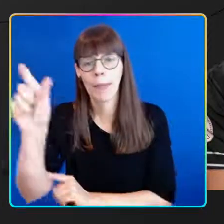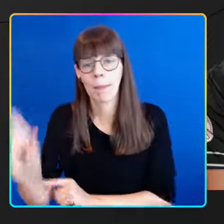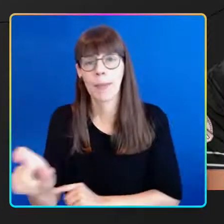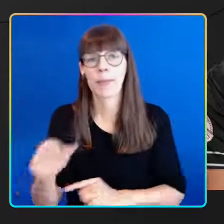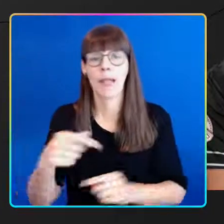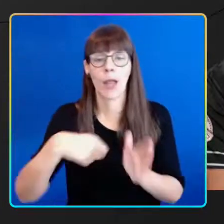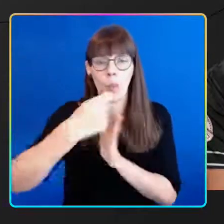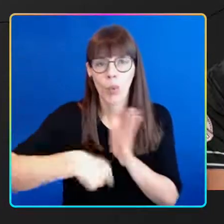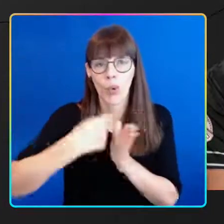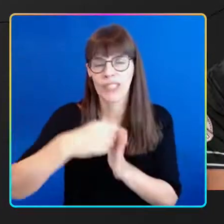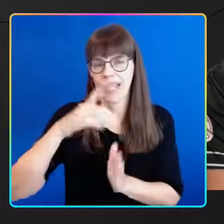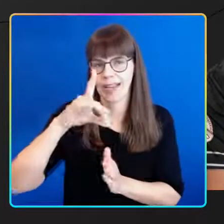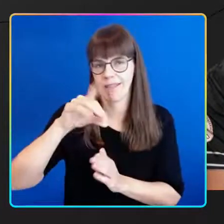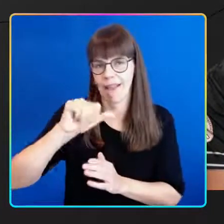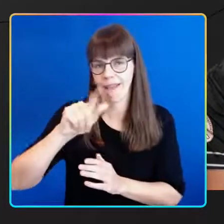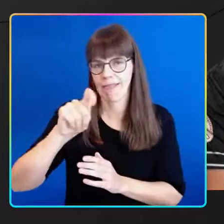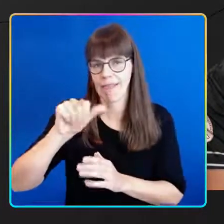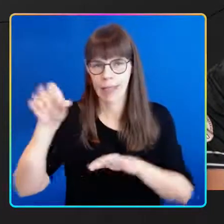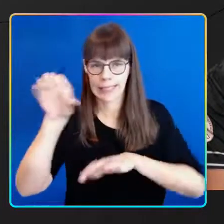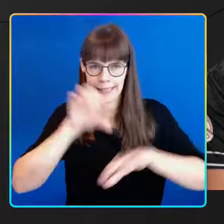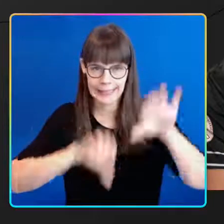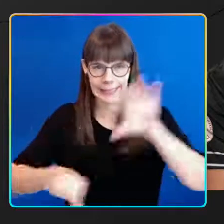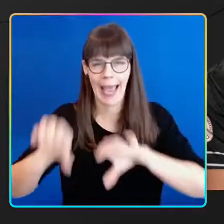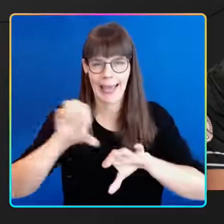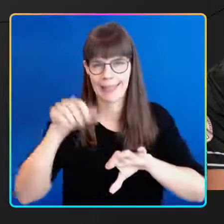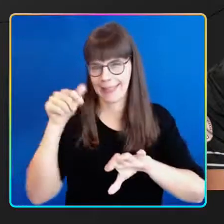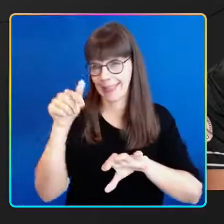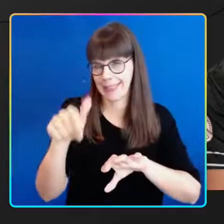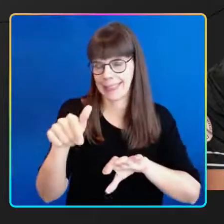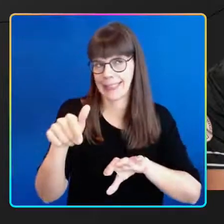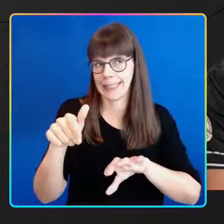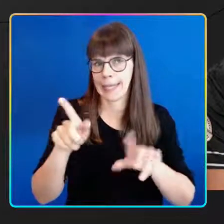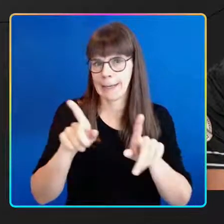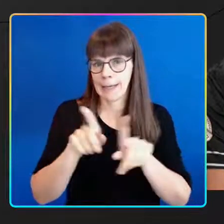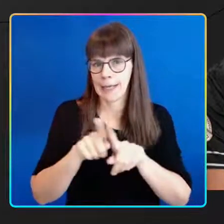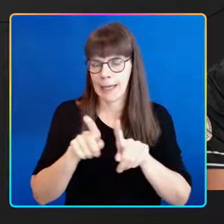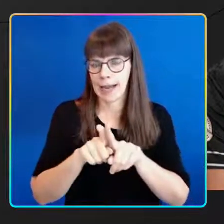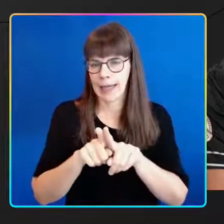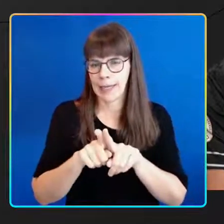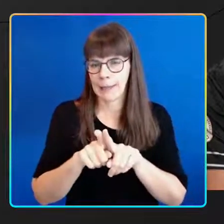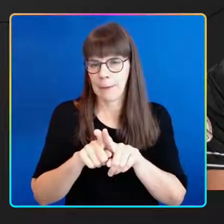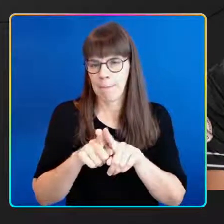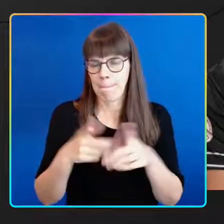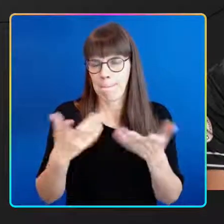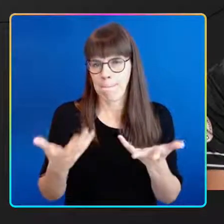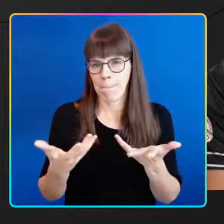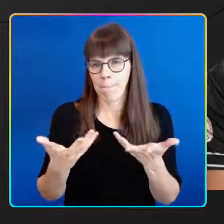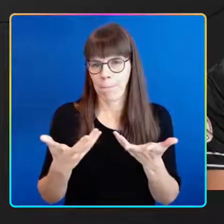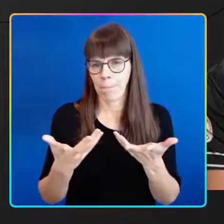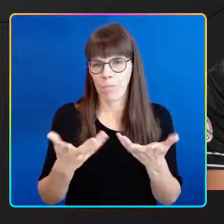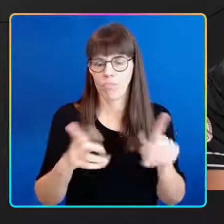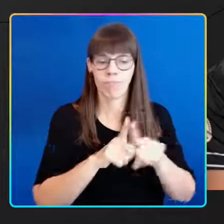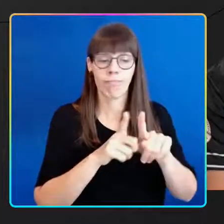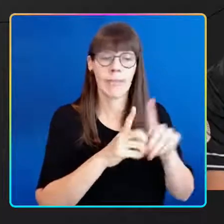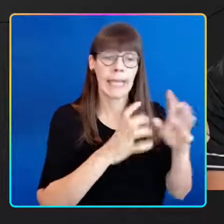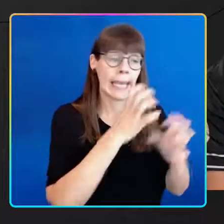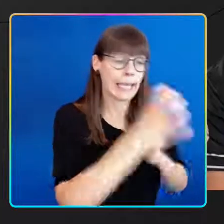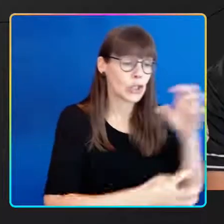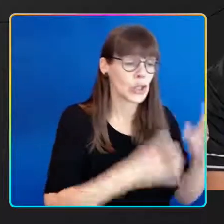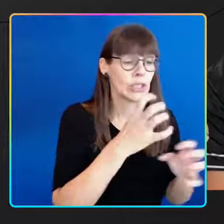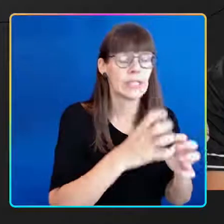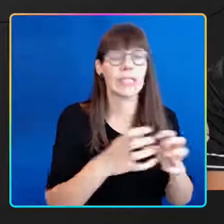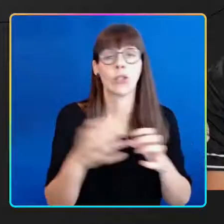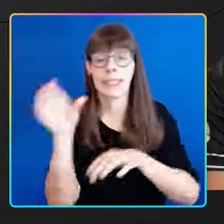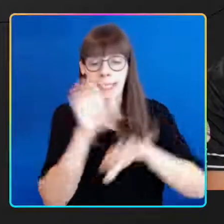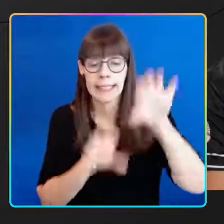projects, is how separated are engineers, data scientists,